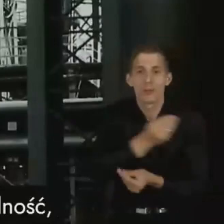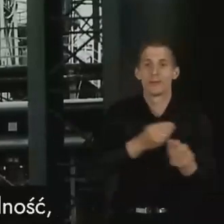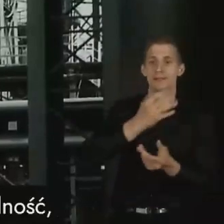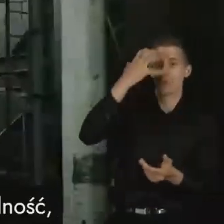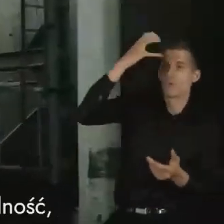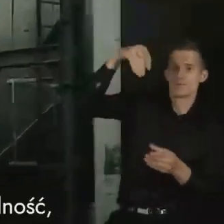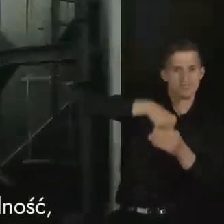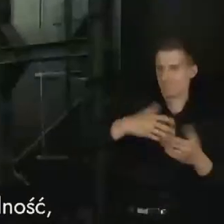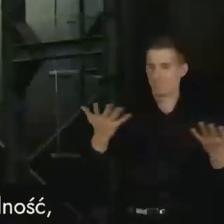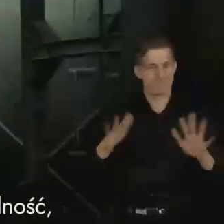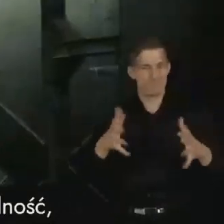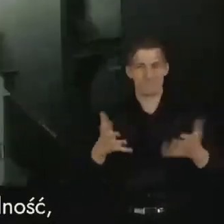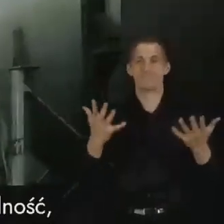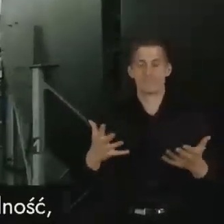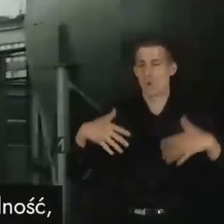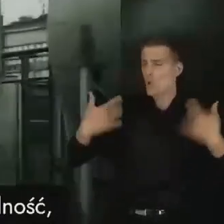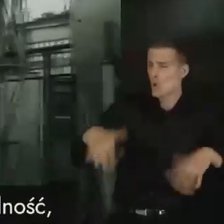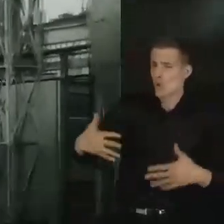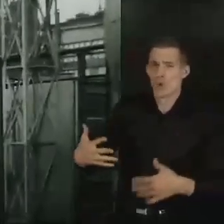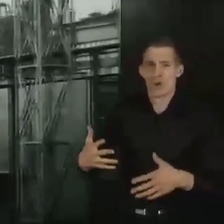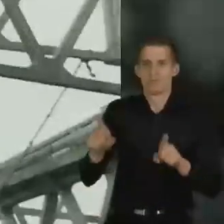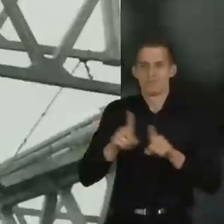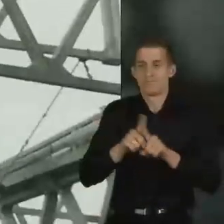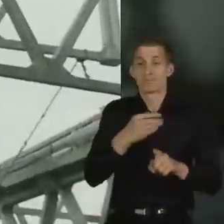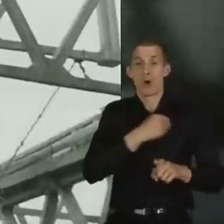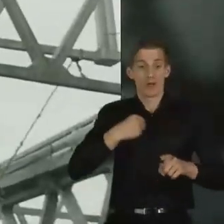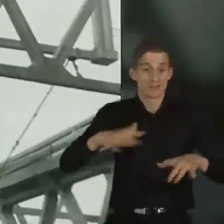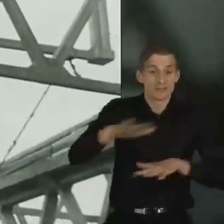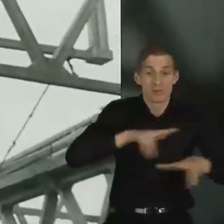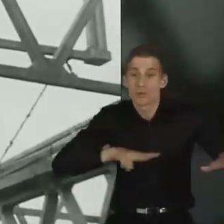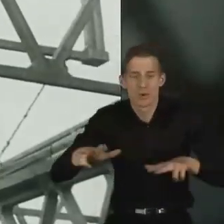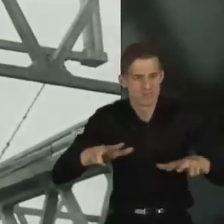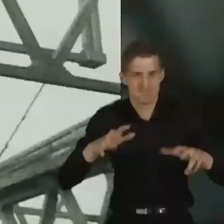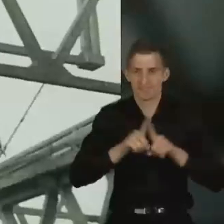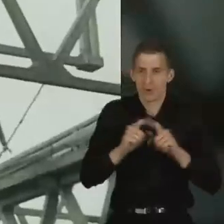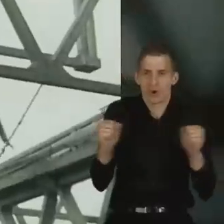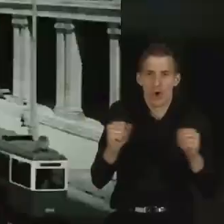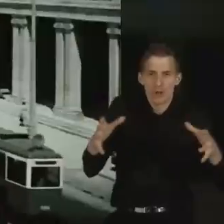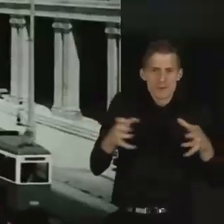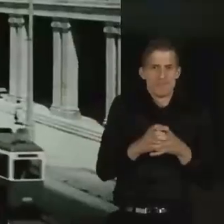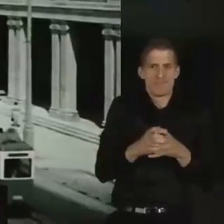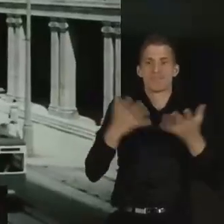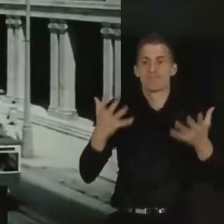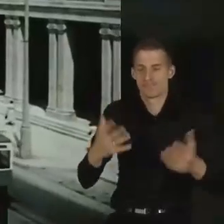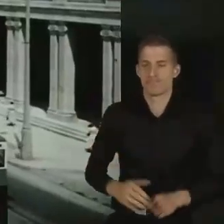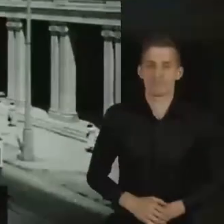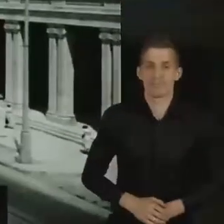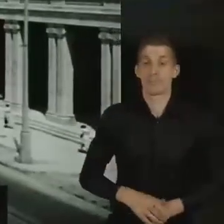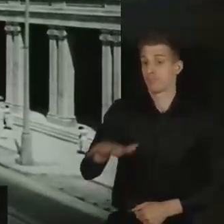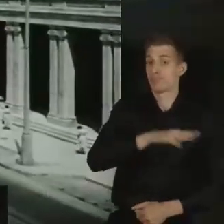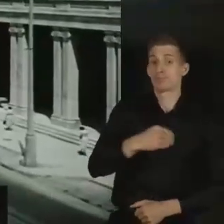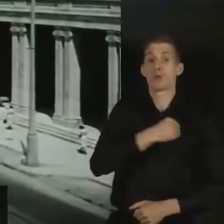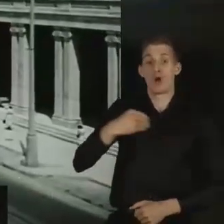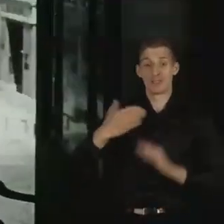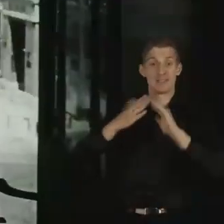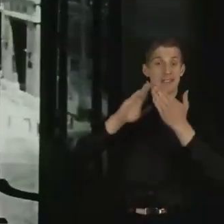brought to a standstill not only Polish local government, but also innovation. Even though Polish cities